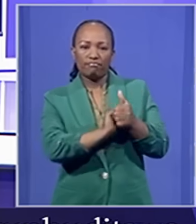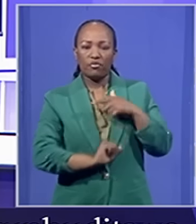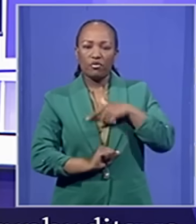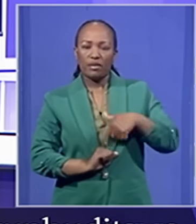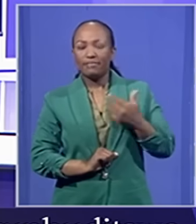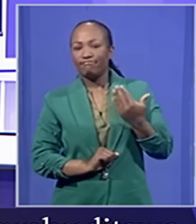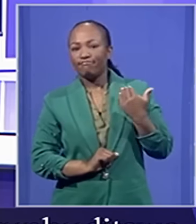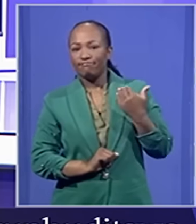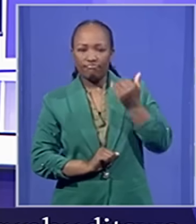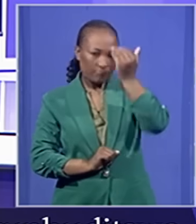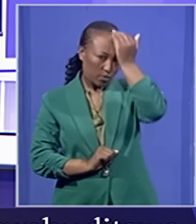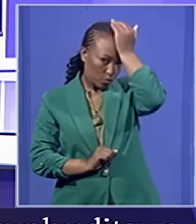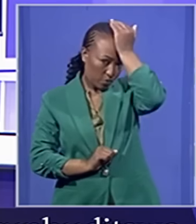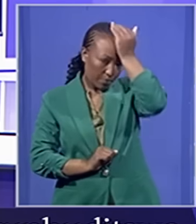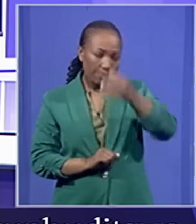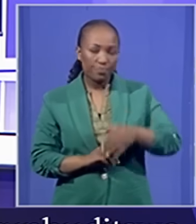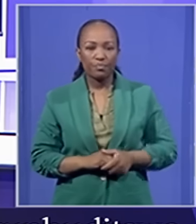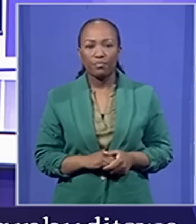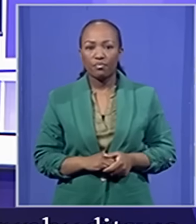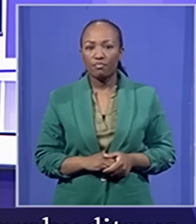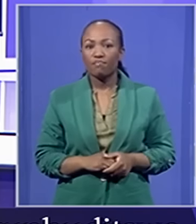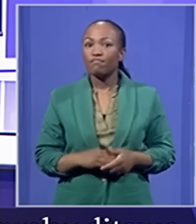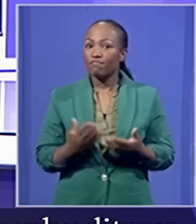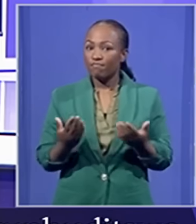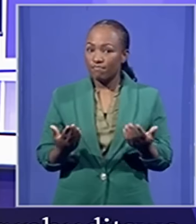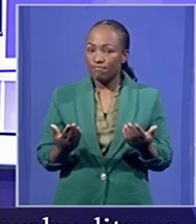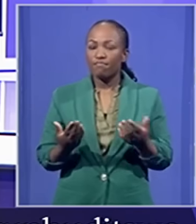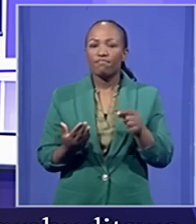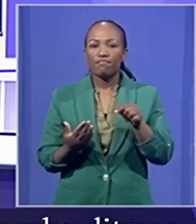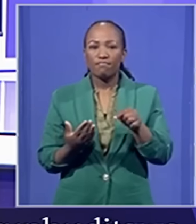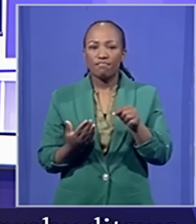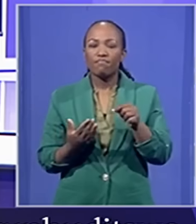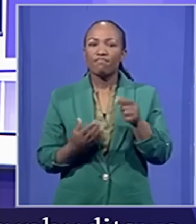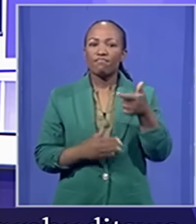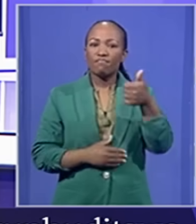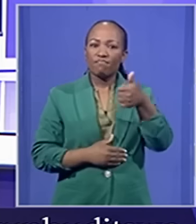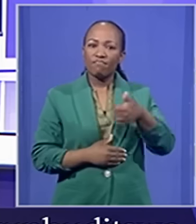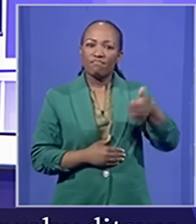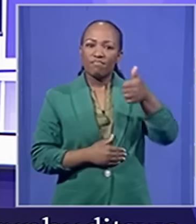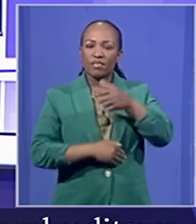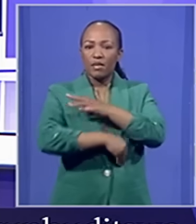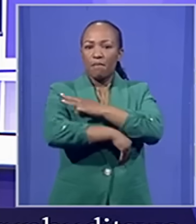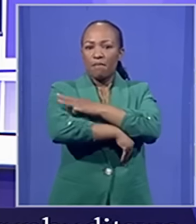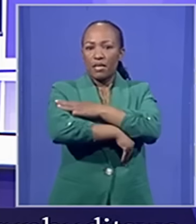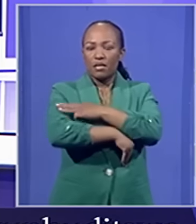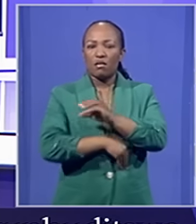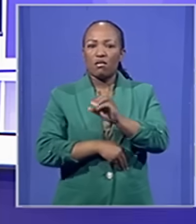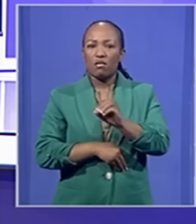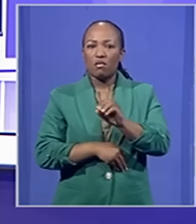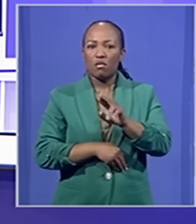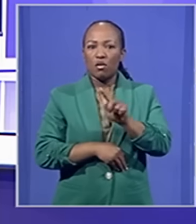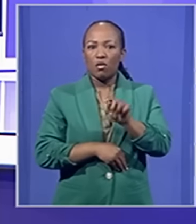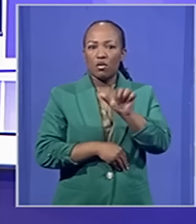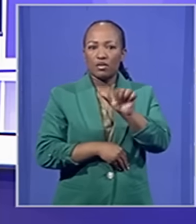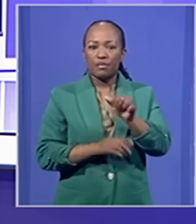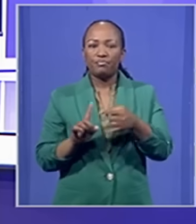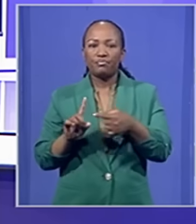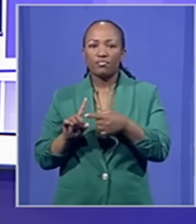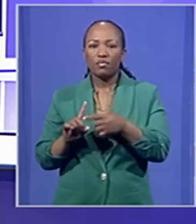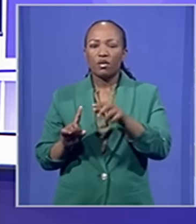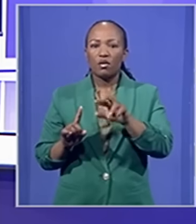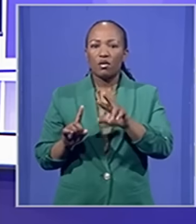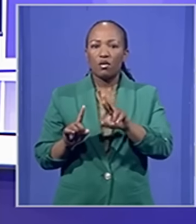Zuma. Re sa le fo wa motsamaisi mogolo wa projeke ya Outer Rudi Henekel a re kopo ya